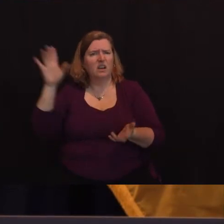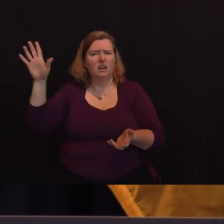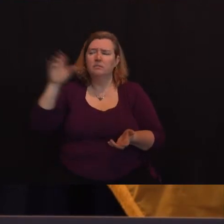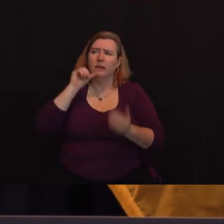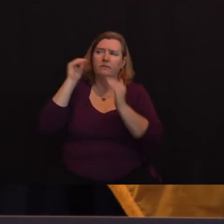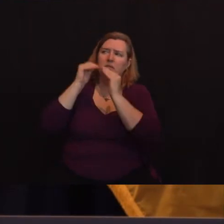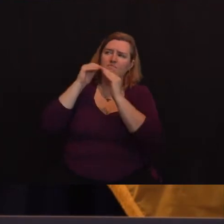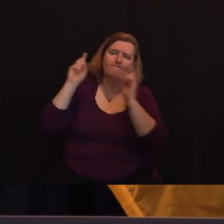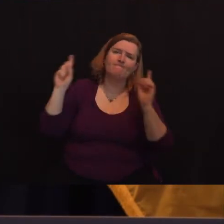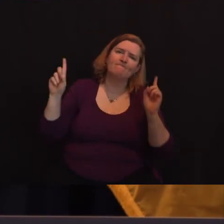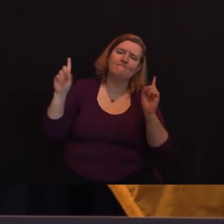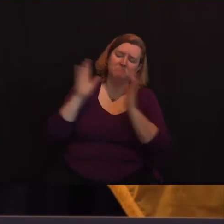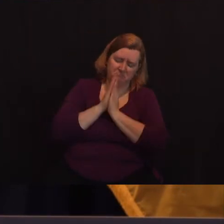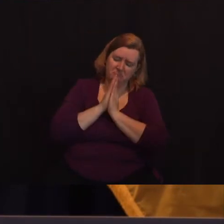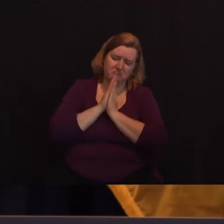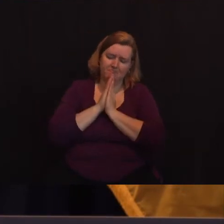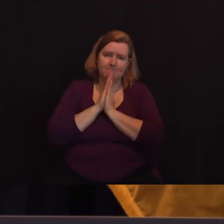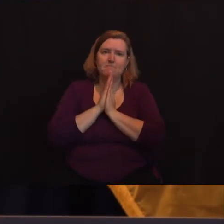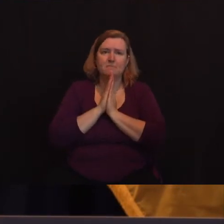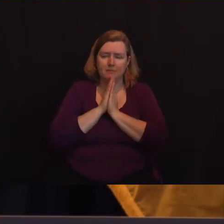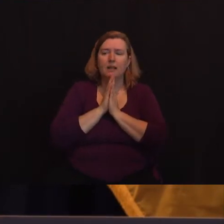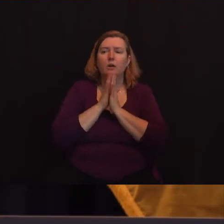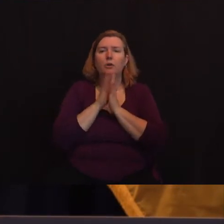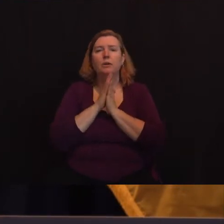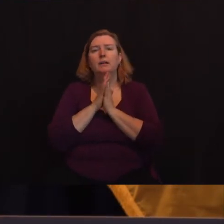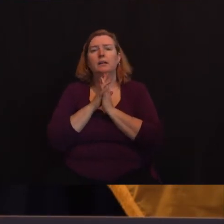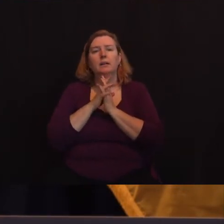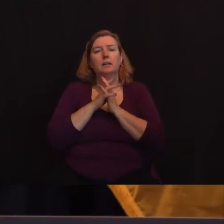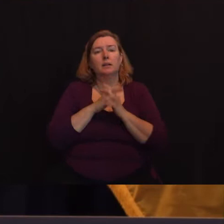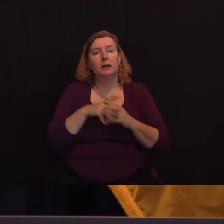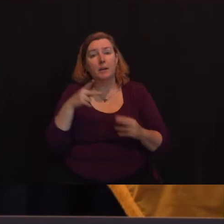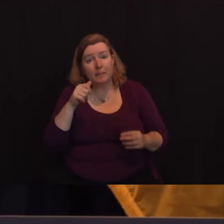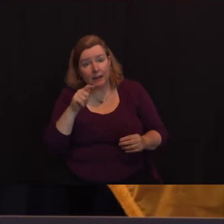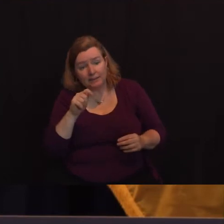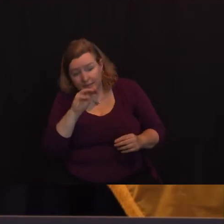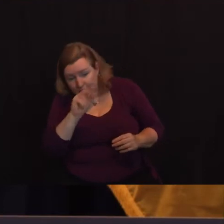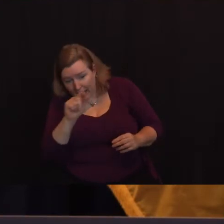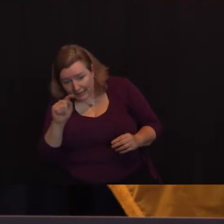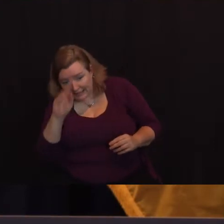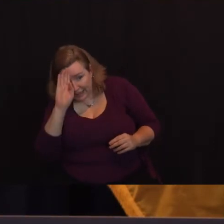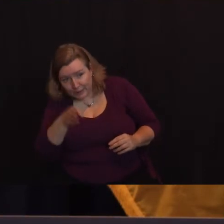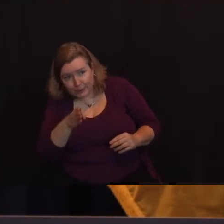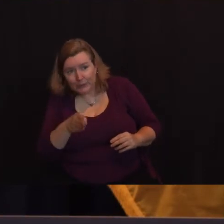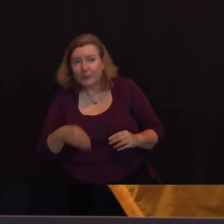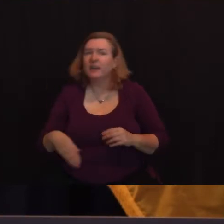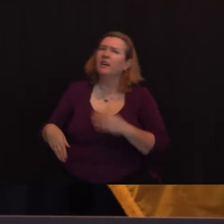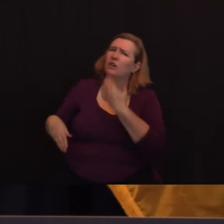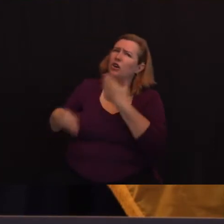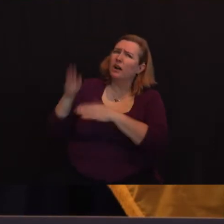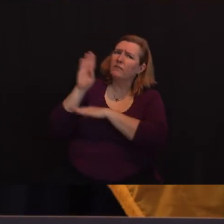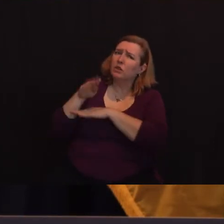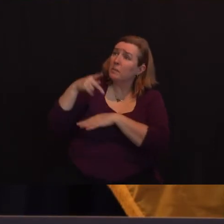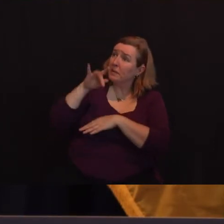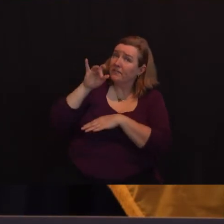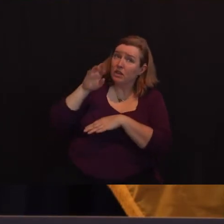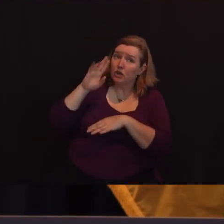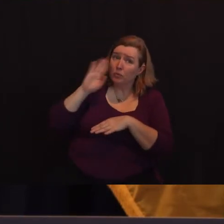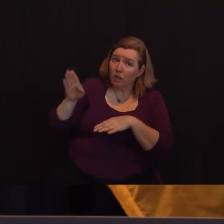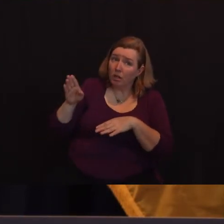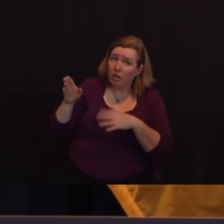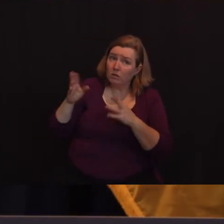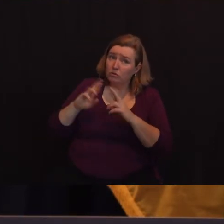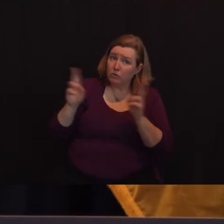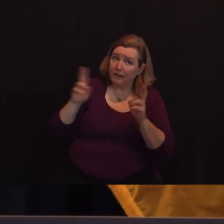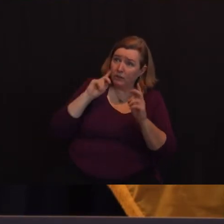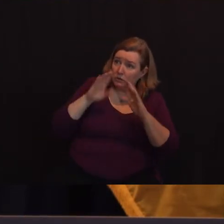and then we'll go back up to Dustin and Alex. Hey, Matt. Good afternoon, Governor. With the news that Pfizer vaccines will be available to children as young